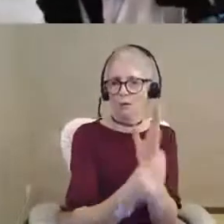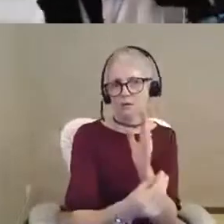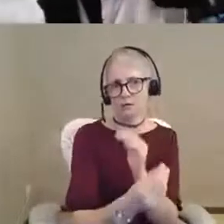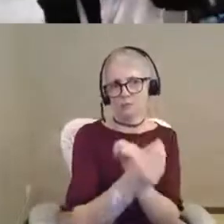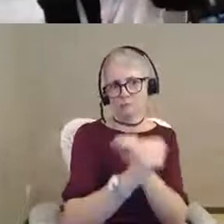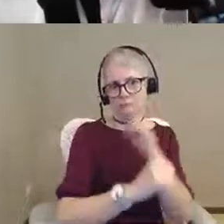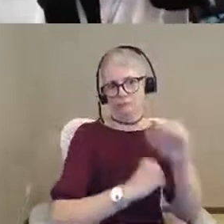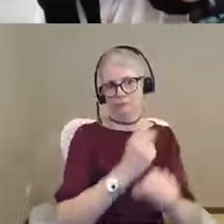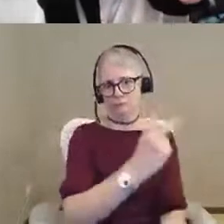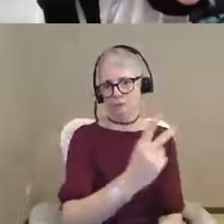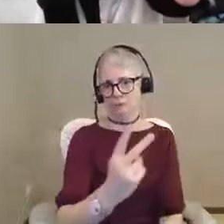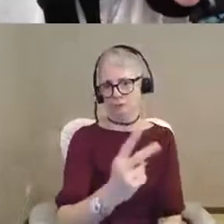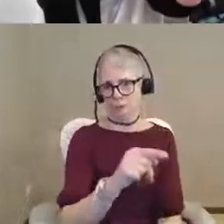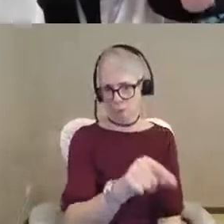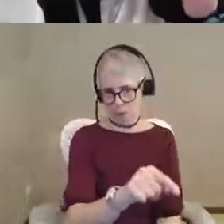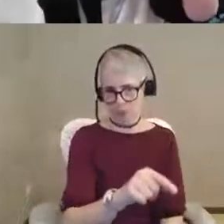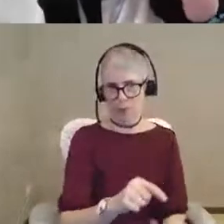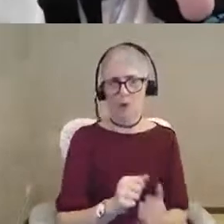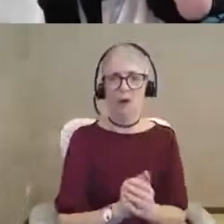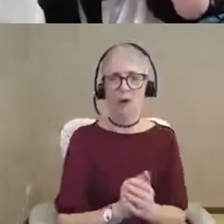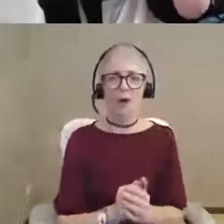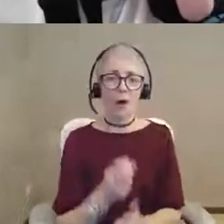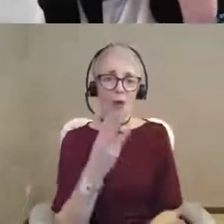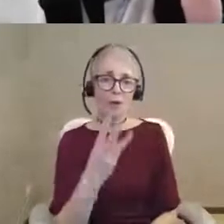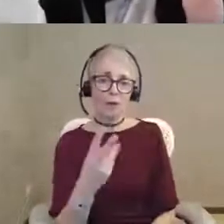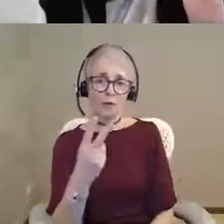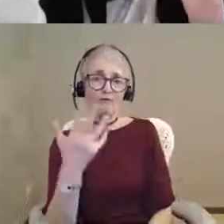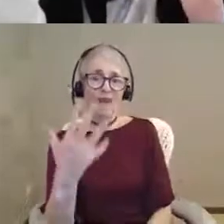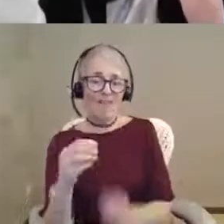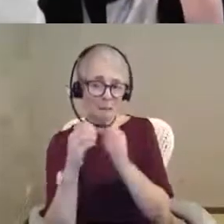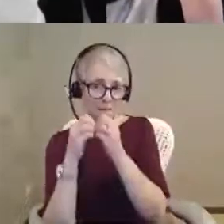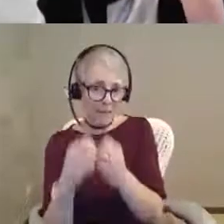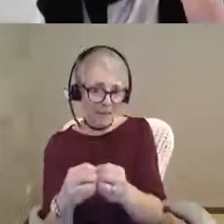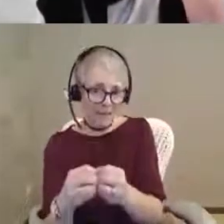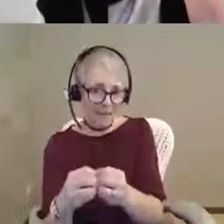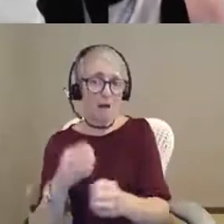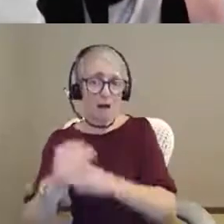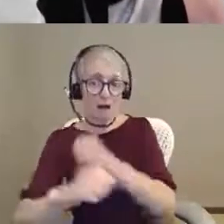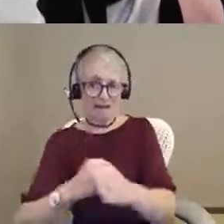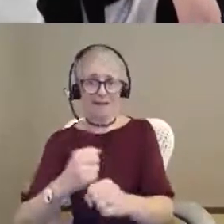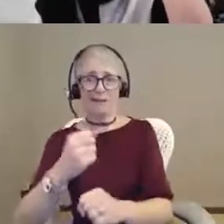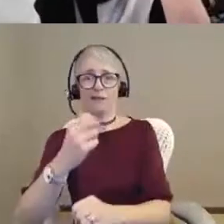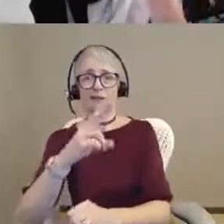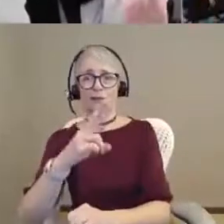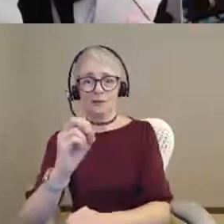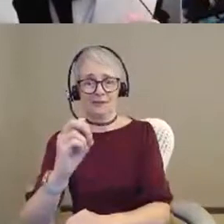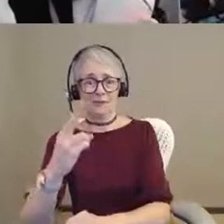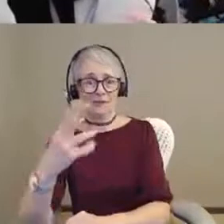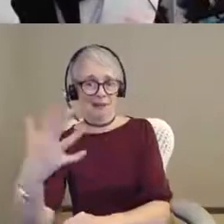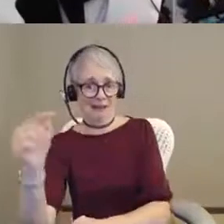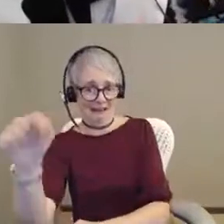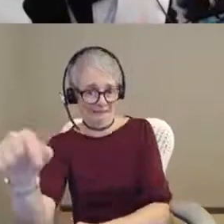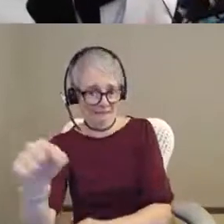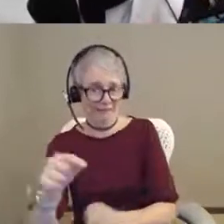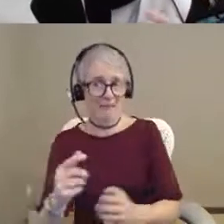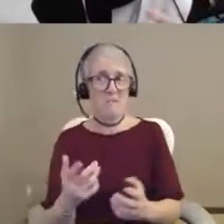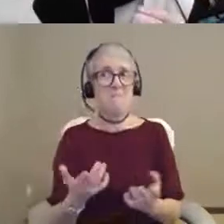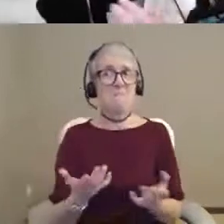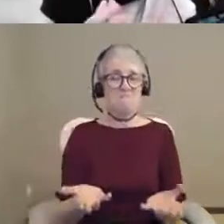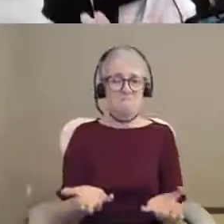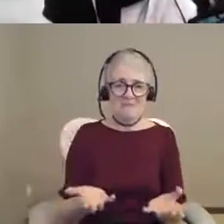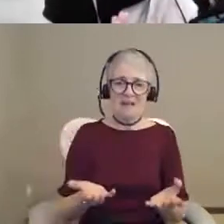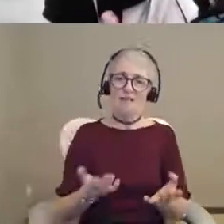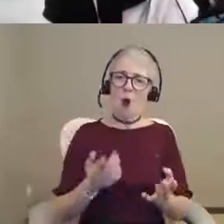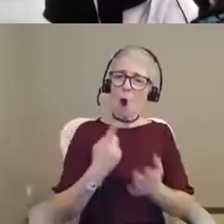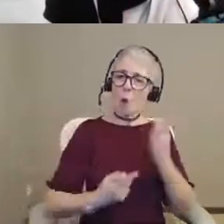and $325 billion by 2025. So for me, that, you know, obviously we don't want to just judge ourselves on how much we're